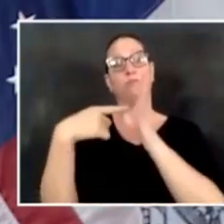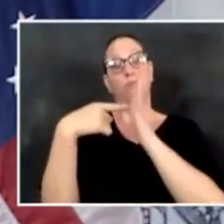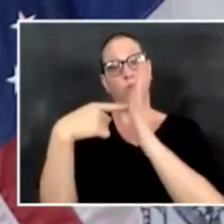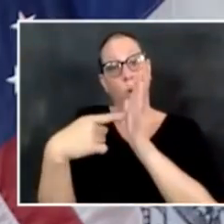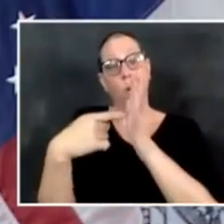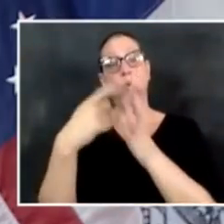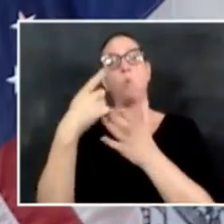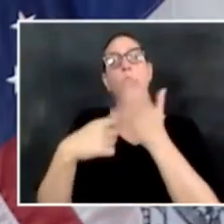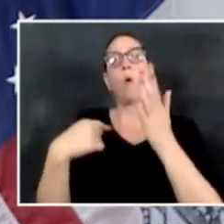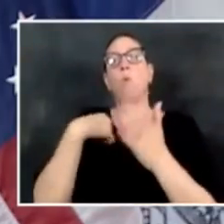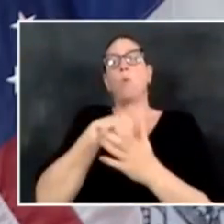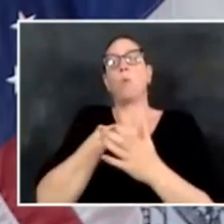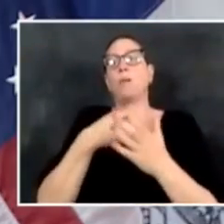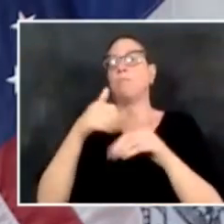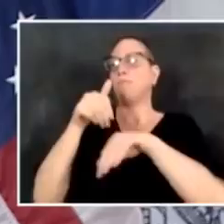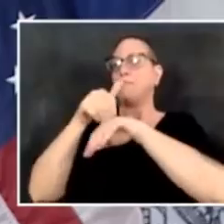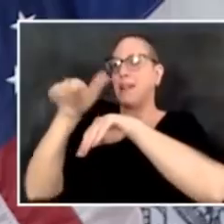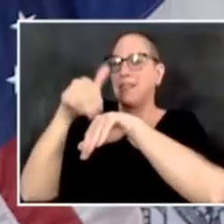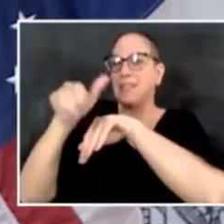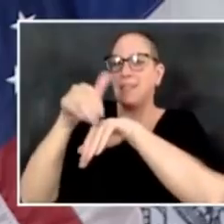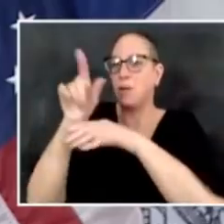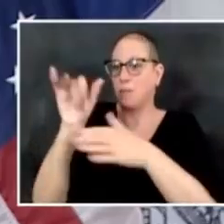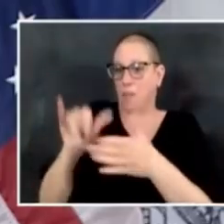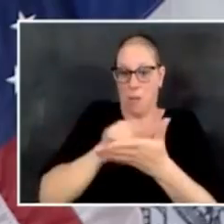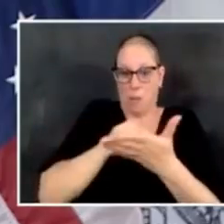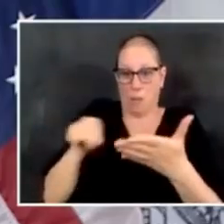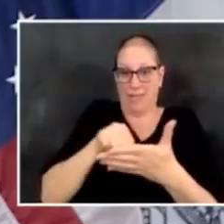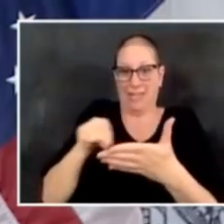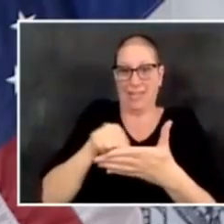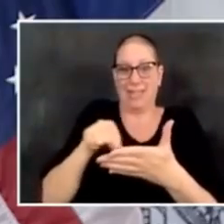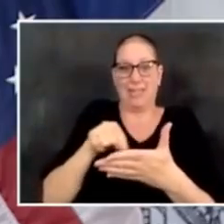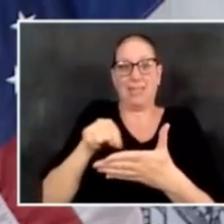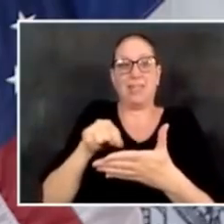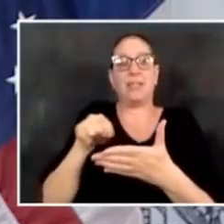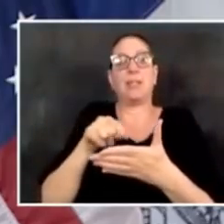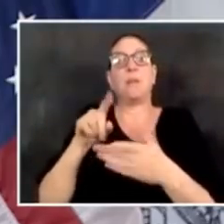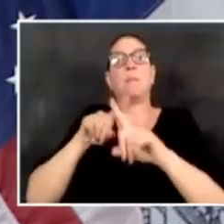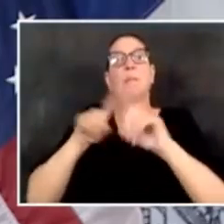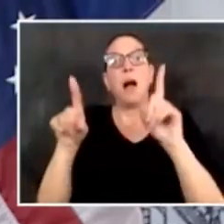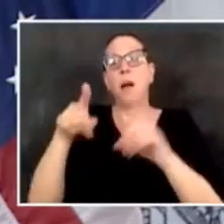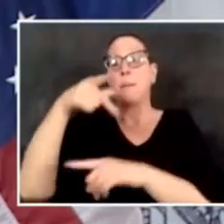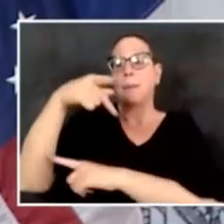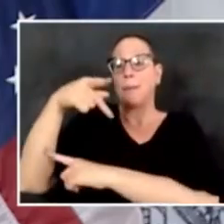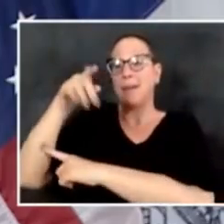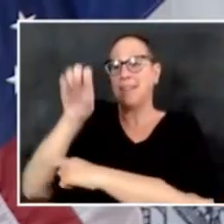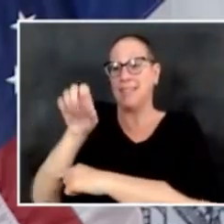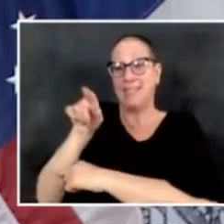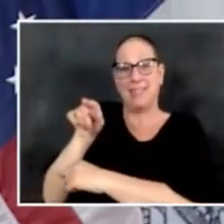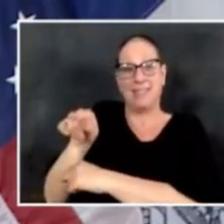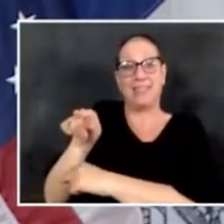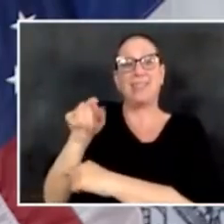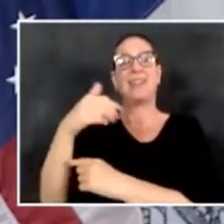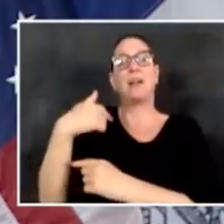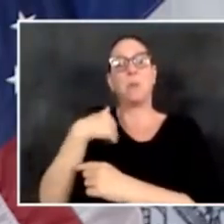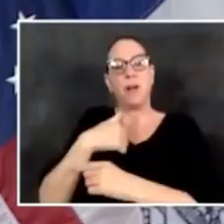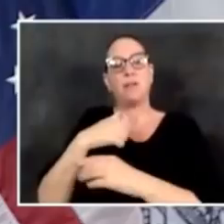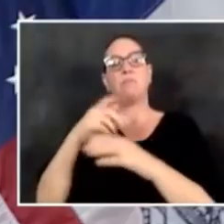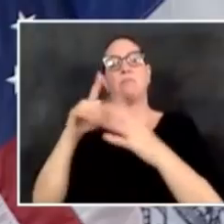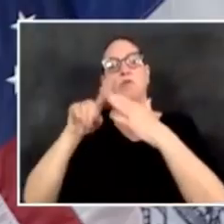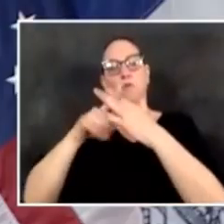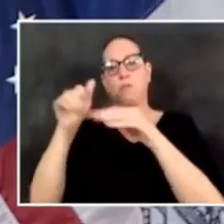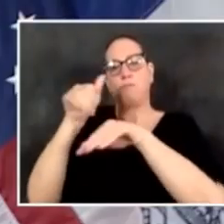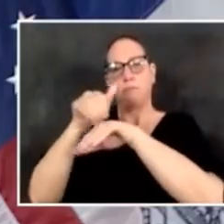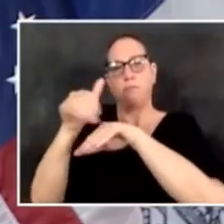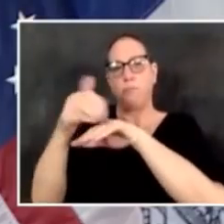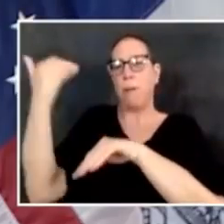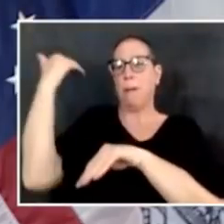But the distribution to the nursing homes began in March. and it increased. And again, we have been working with the